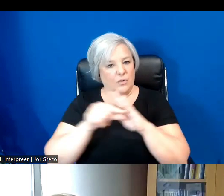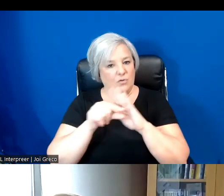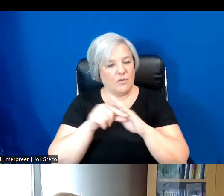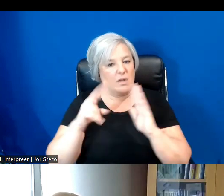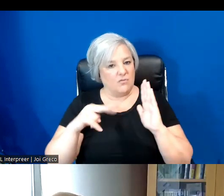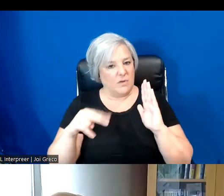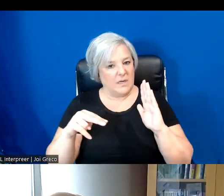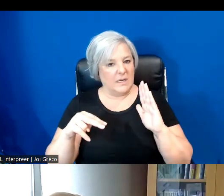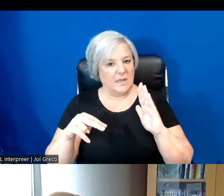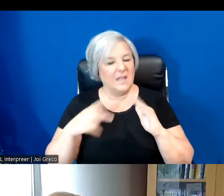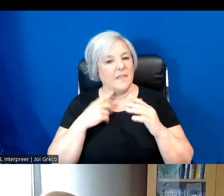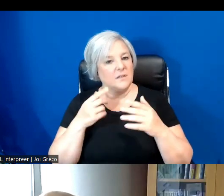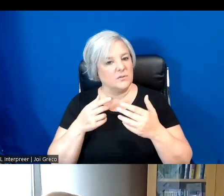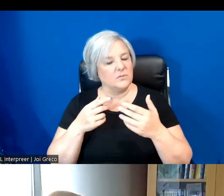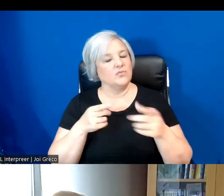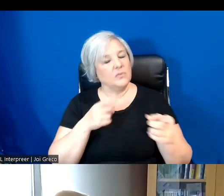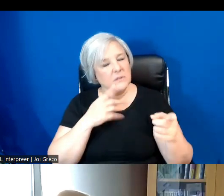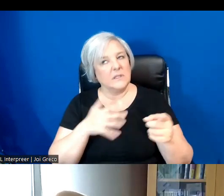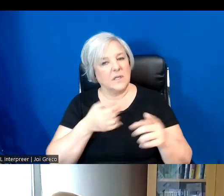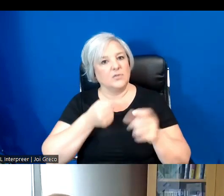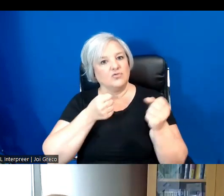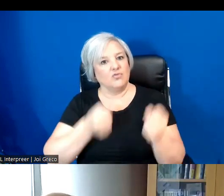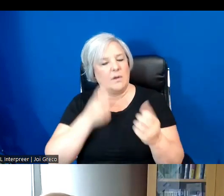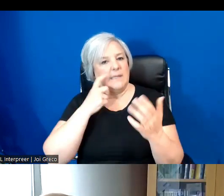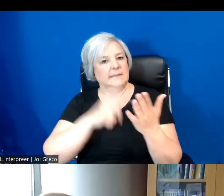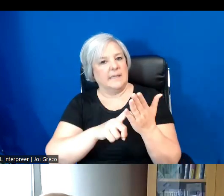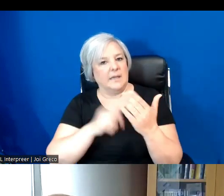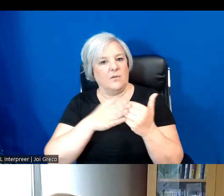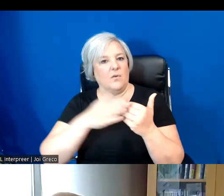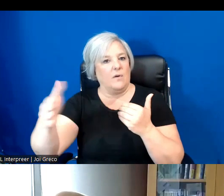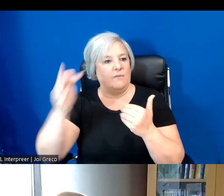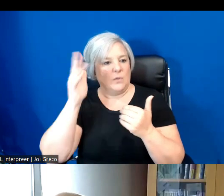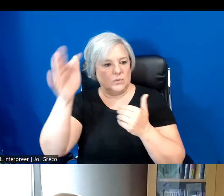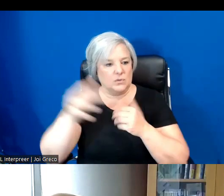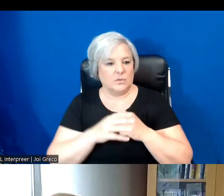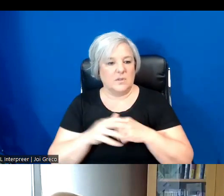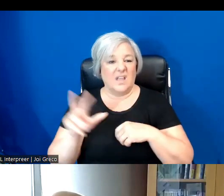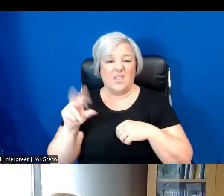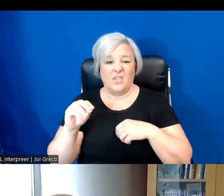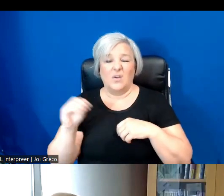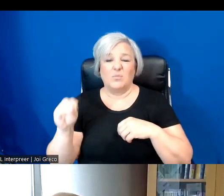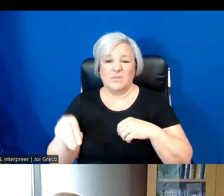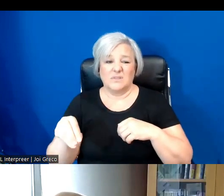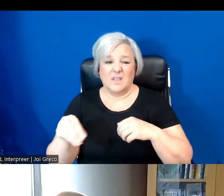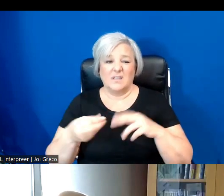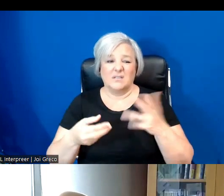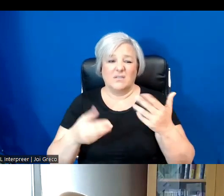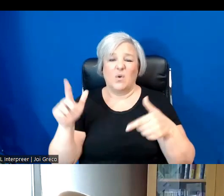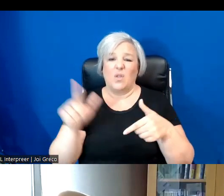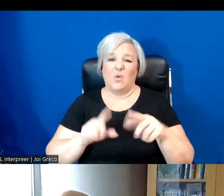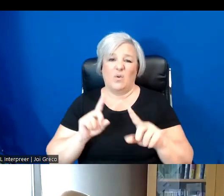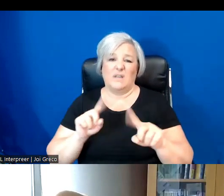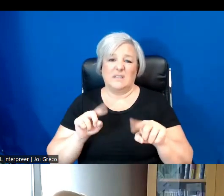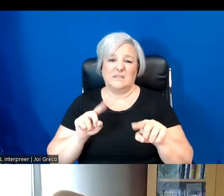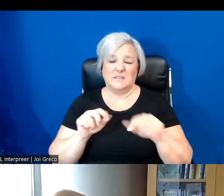we all know, is a really strong indicator of future school performance. And there's nearly a 30% increased risk in lower average attendance.